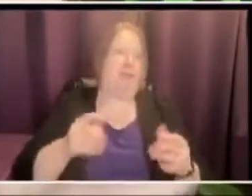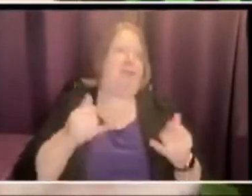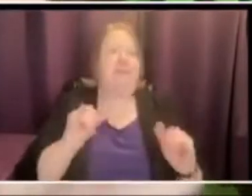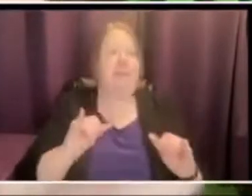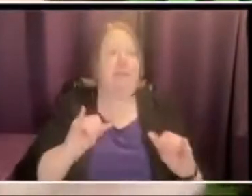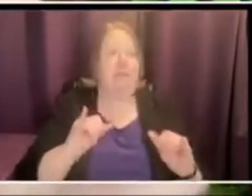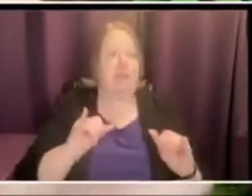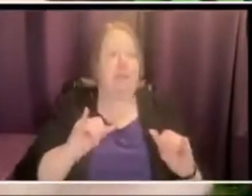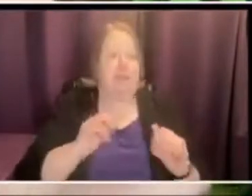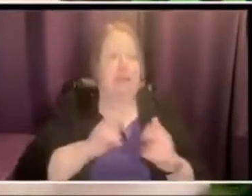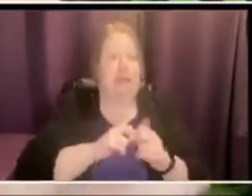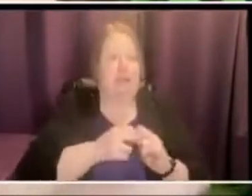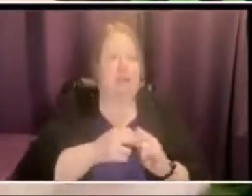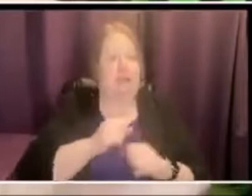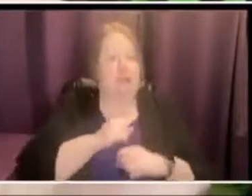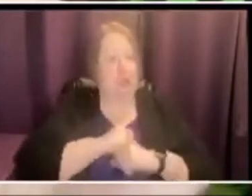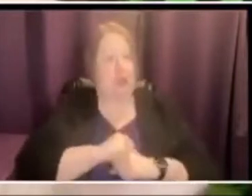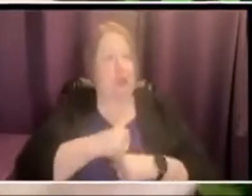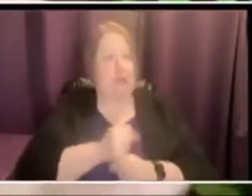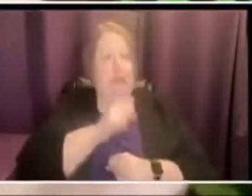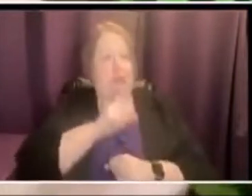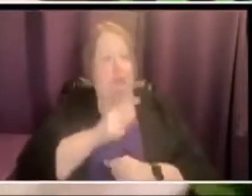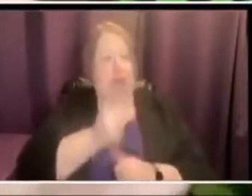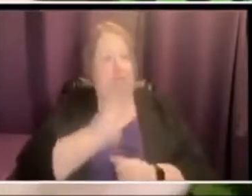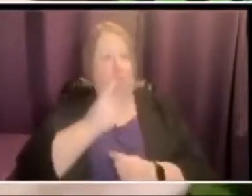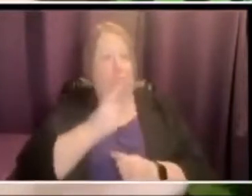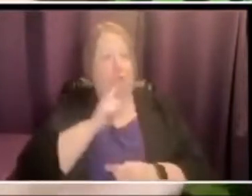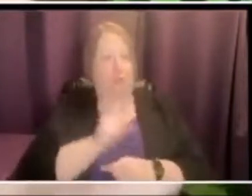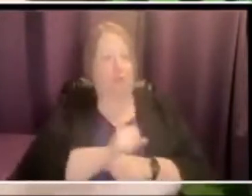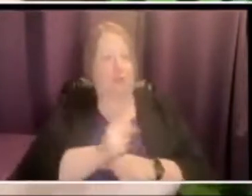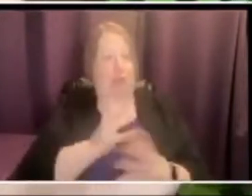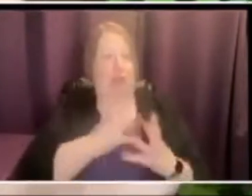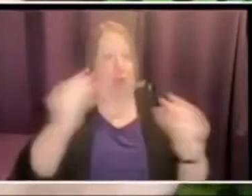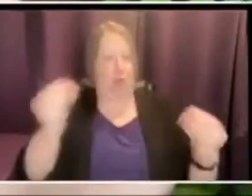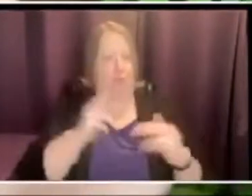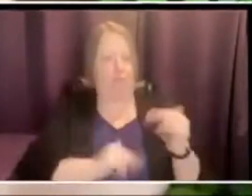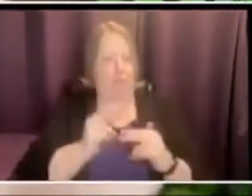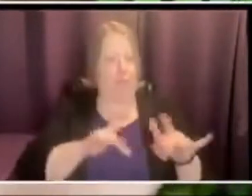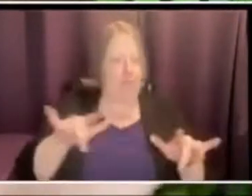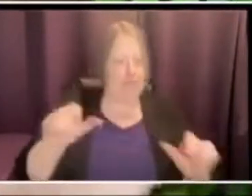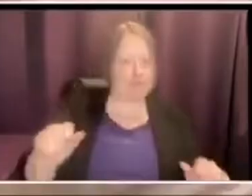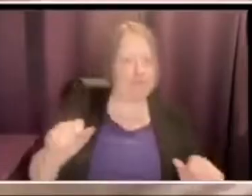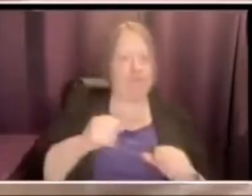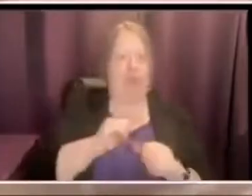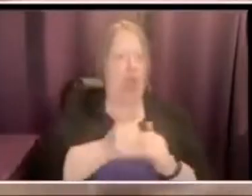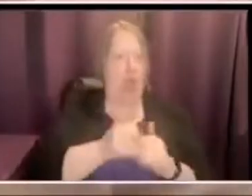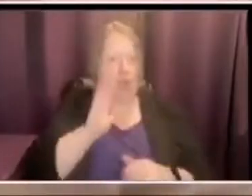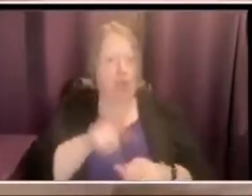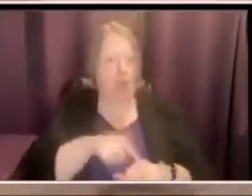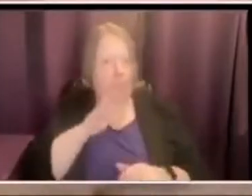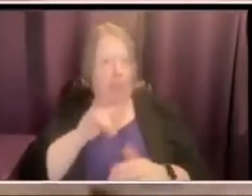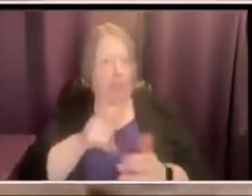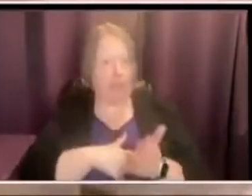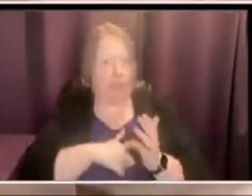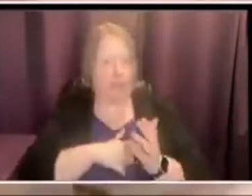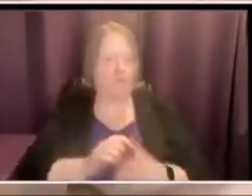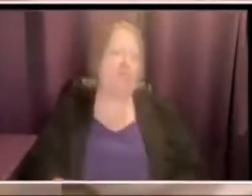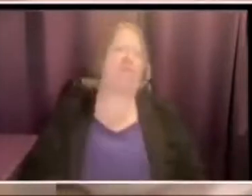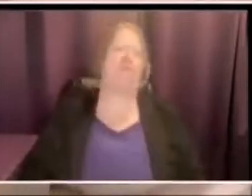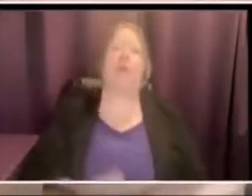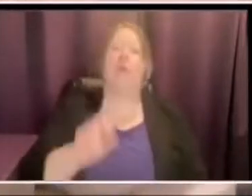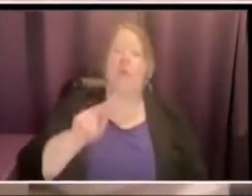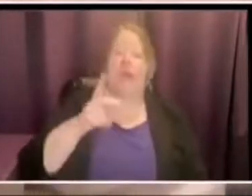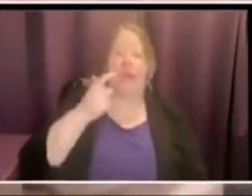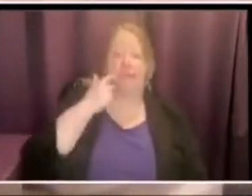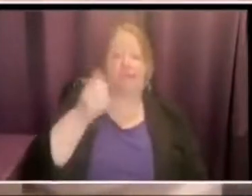security standpoint of making sure that everybody is out of the building, and how long will that take? I just got off with the Vice President. And I got